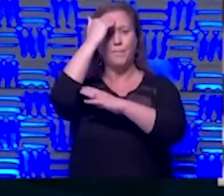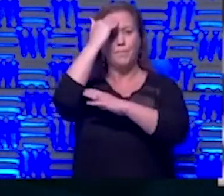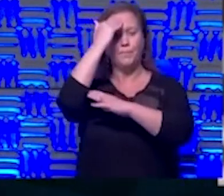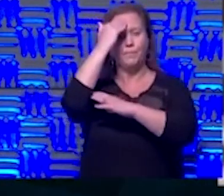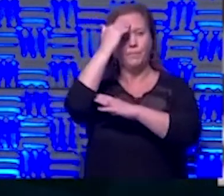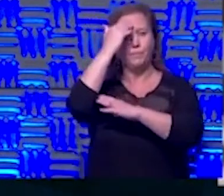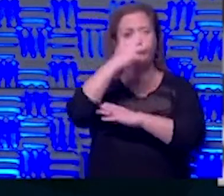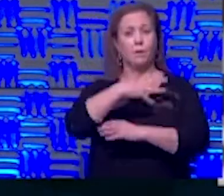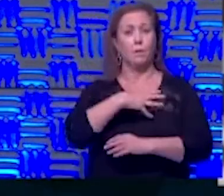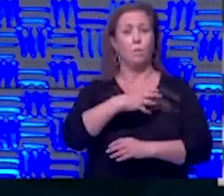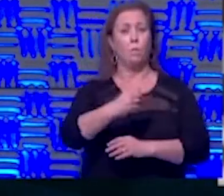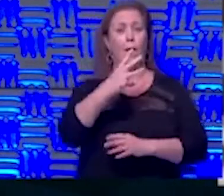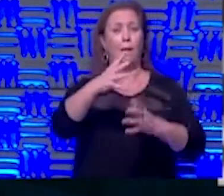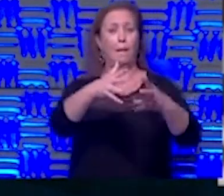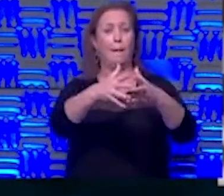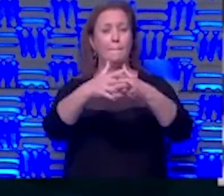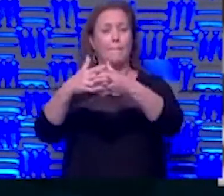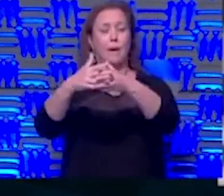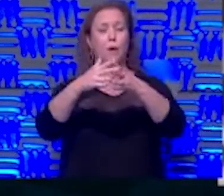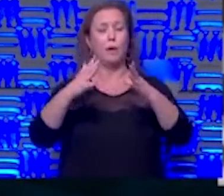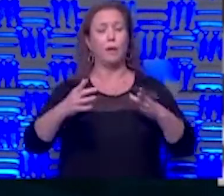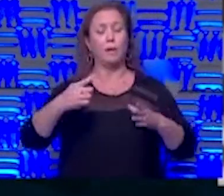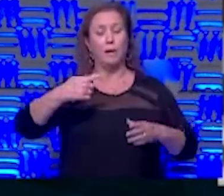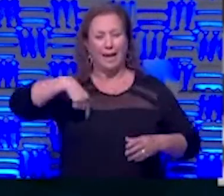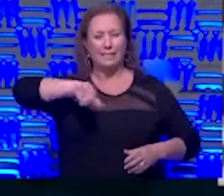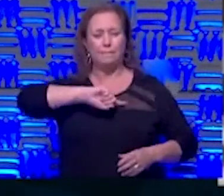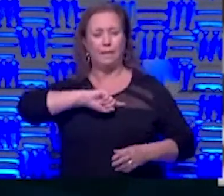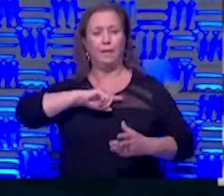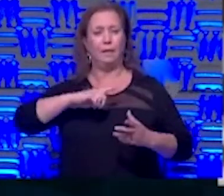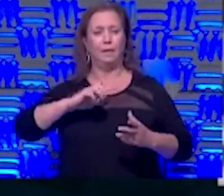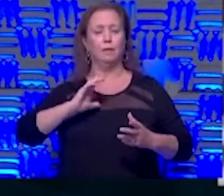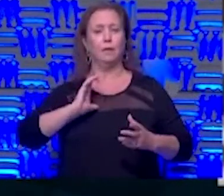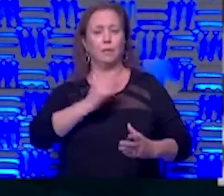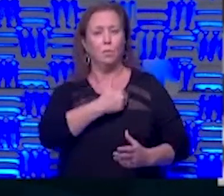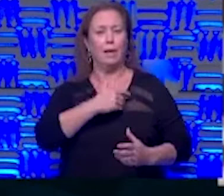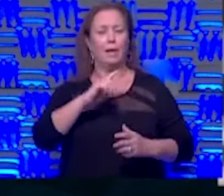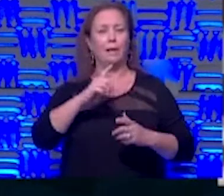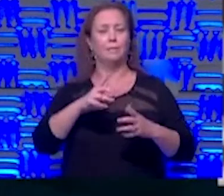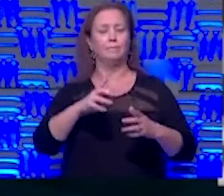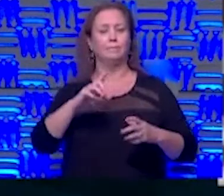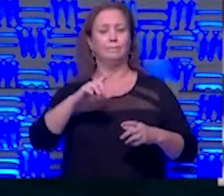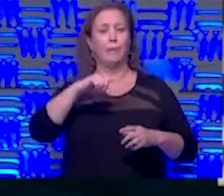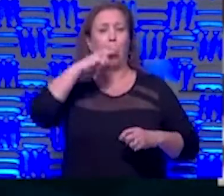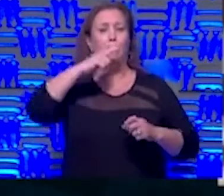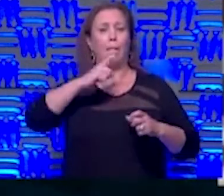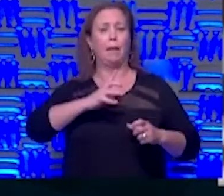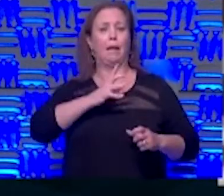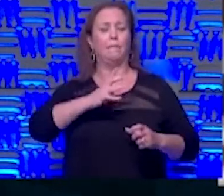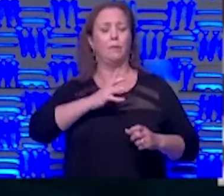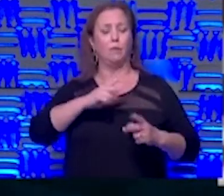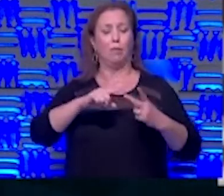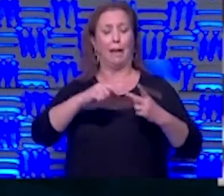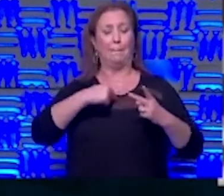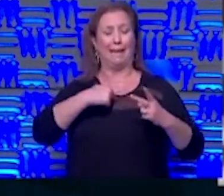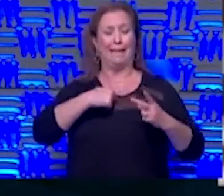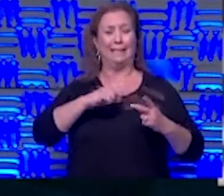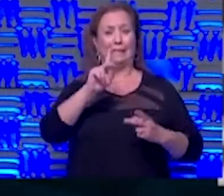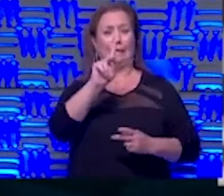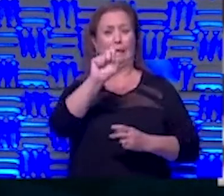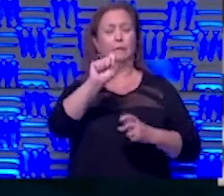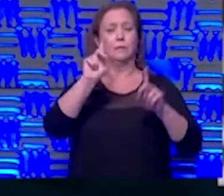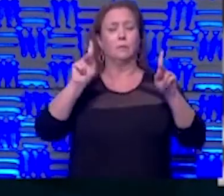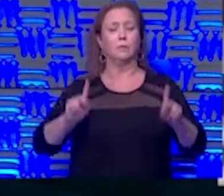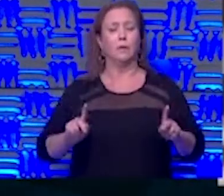white Americans, to me as a public official, to me as a Kansan. And I think that the response